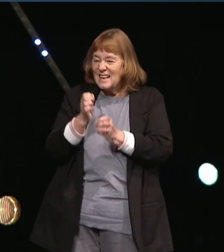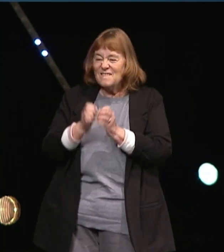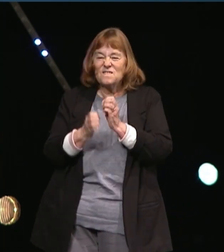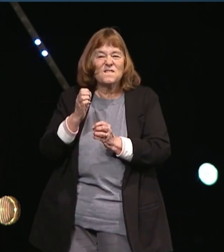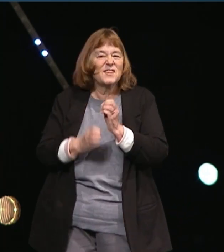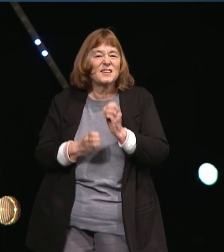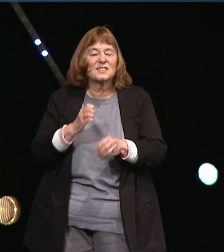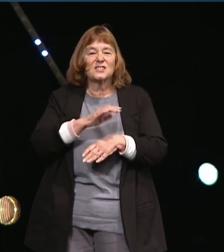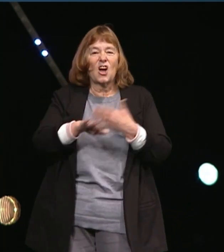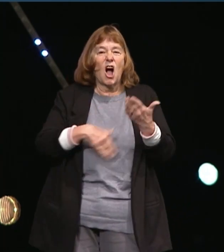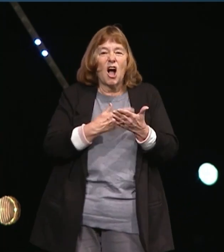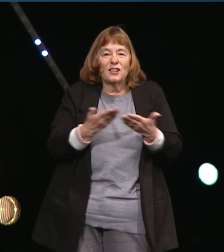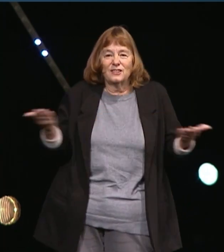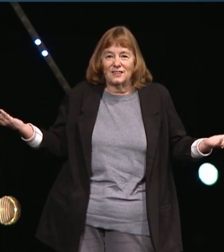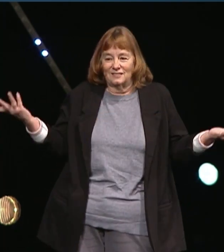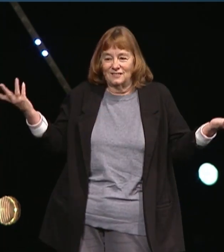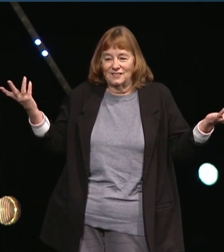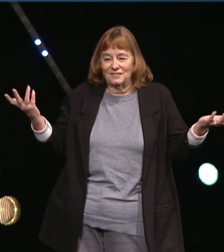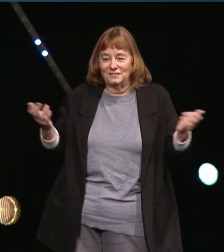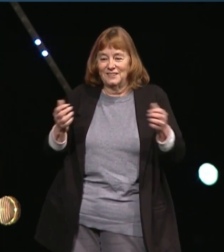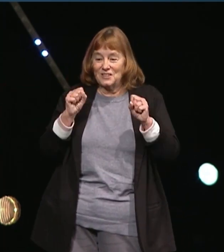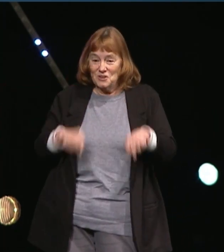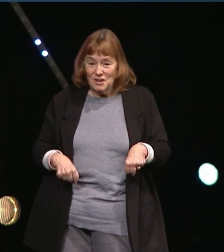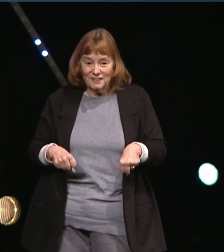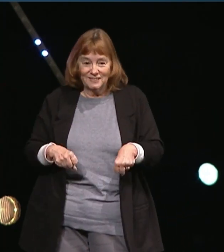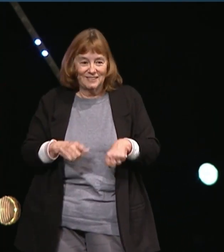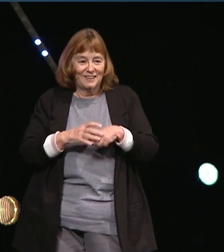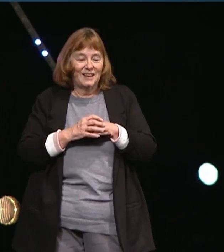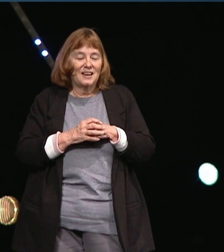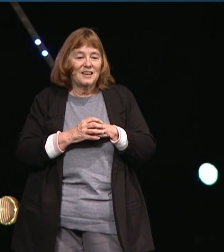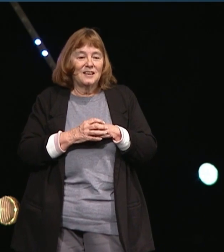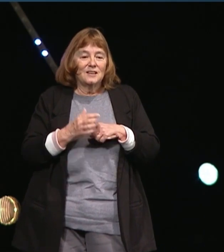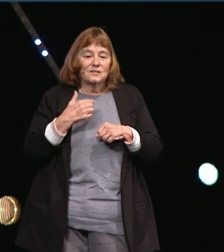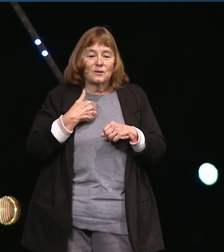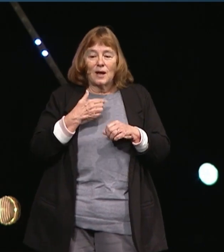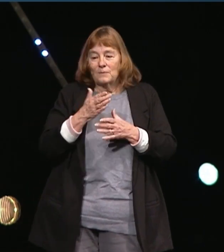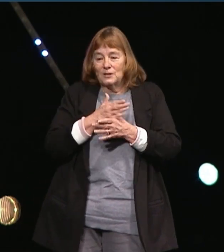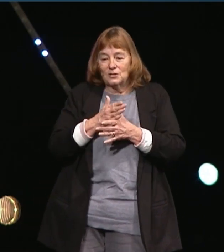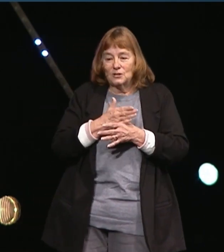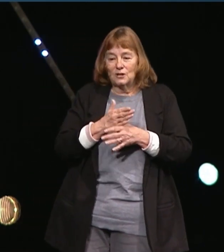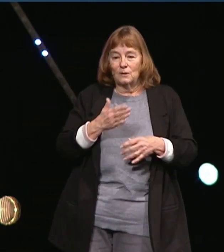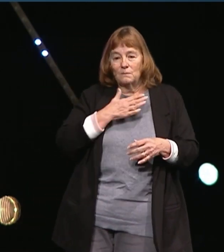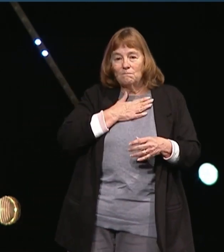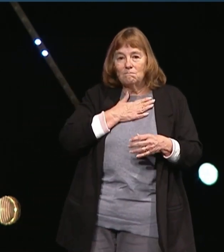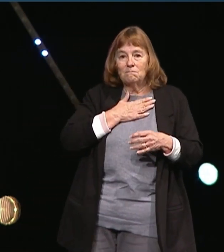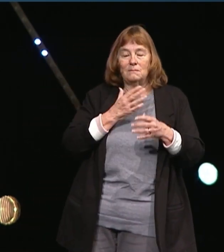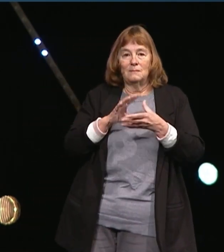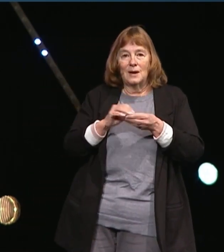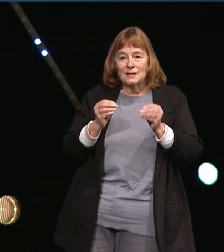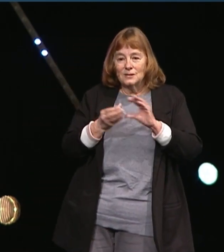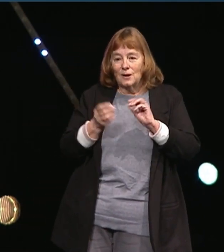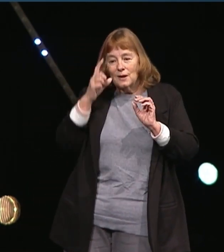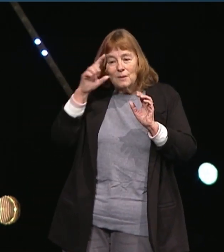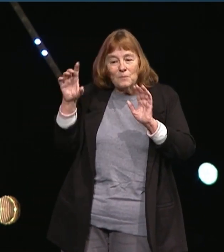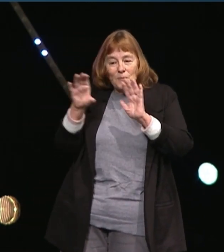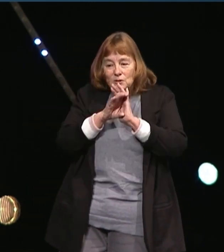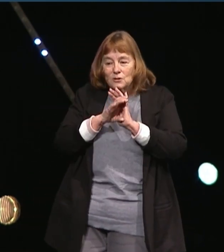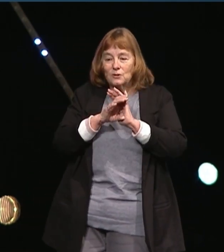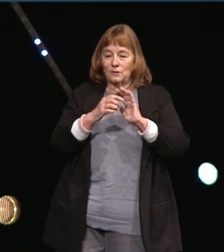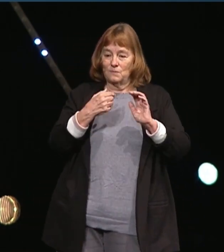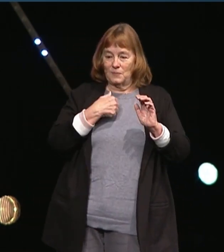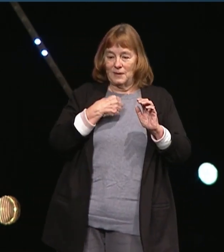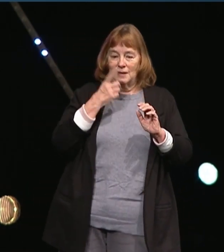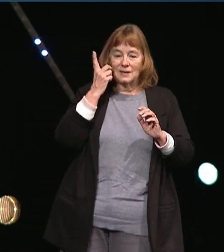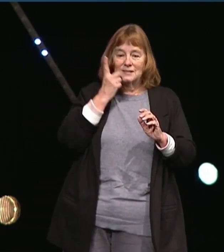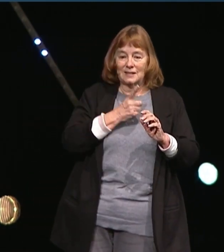repair almost anything. So I'm going to share just a quick moment, a picture, a little vignette of